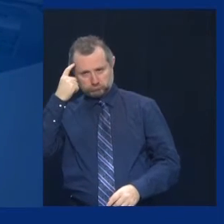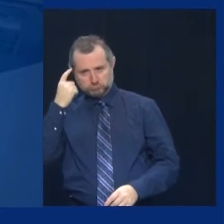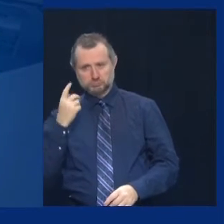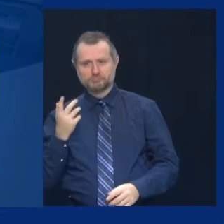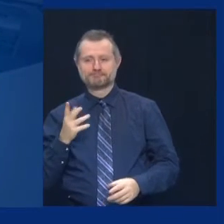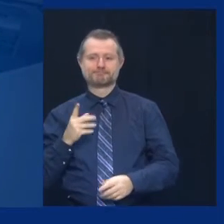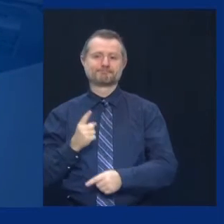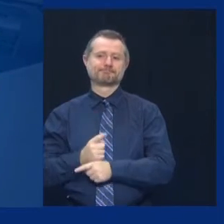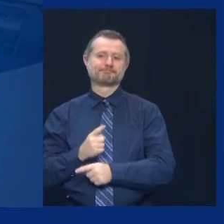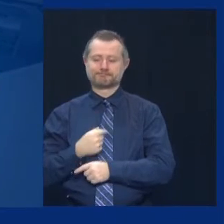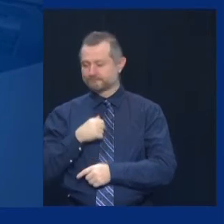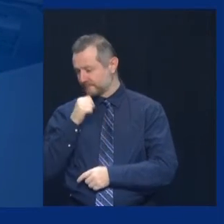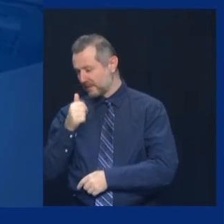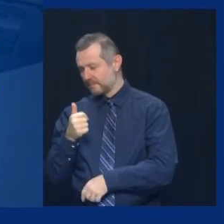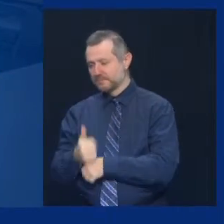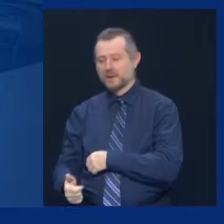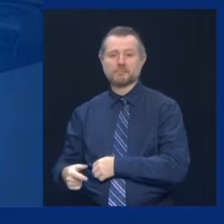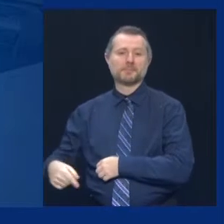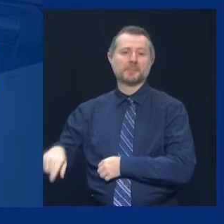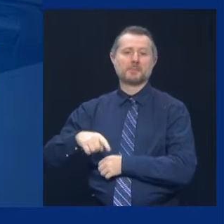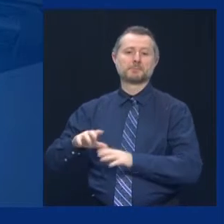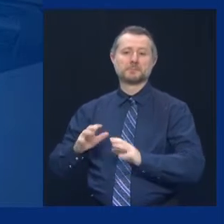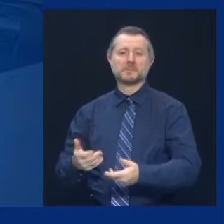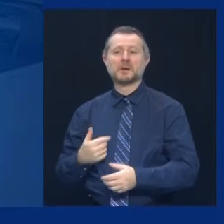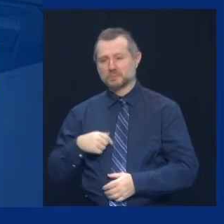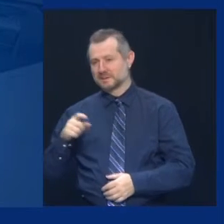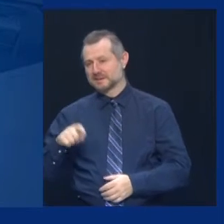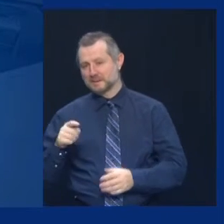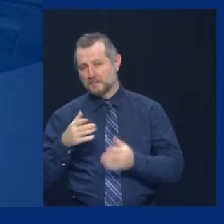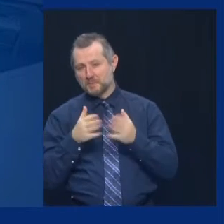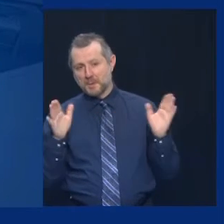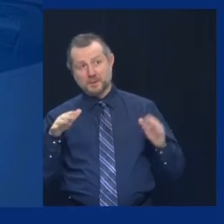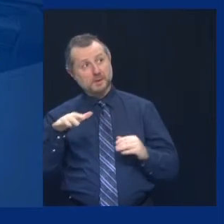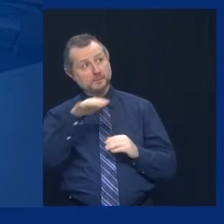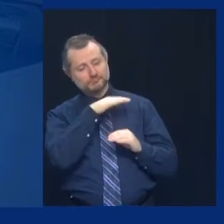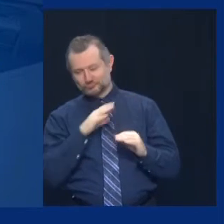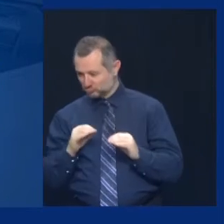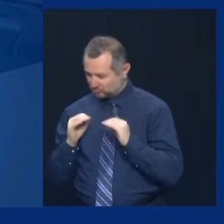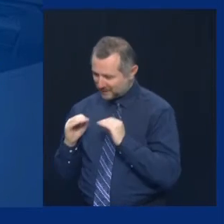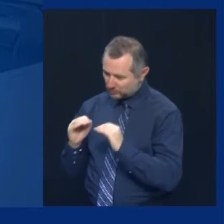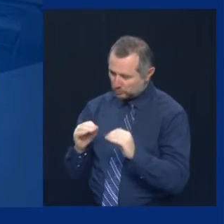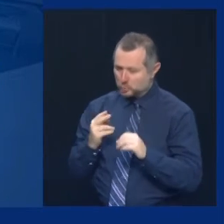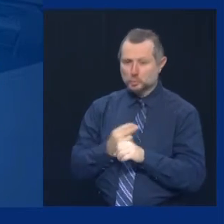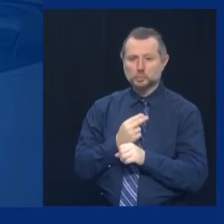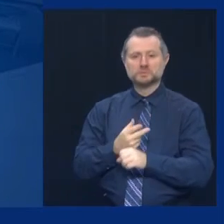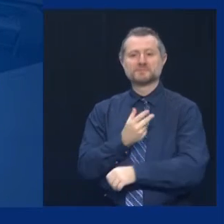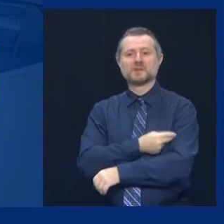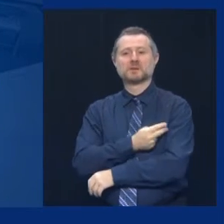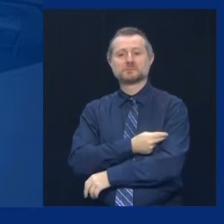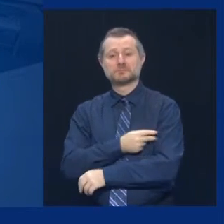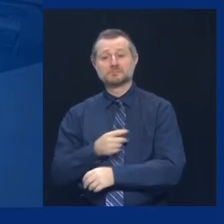skeptical. We need a public education to combat that. We're also putting together